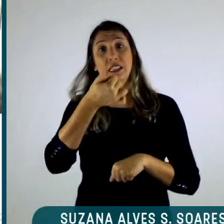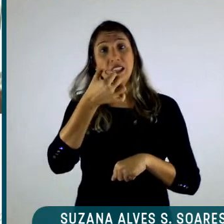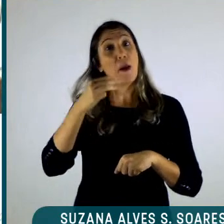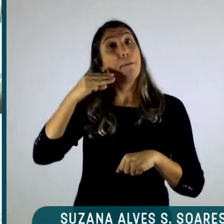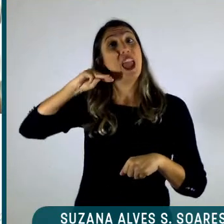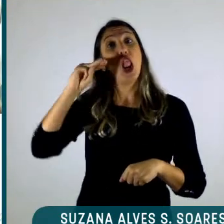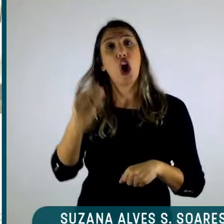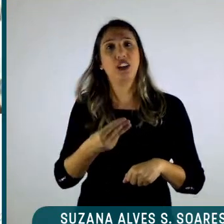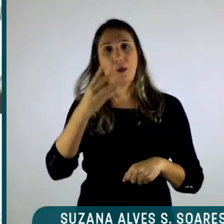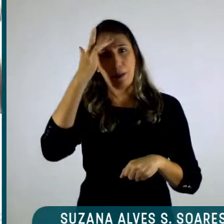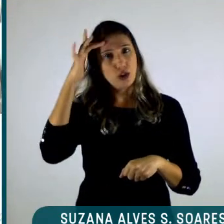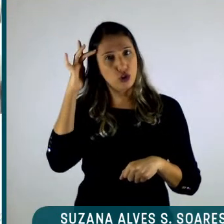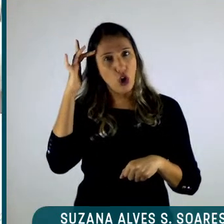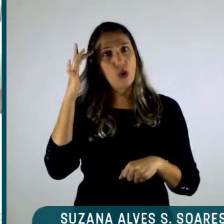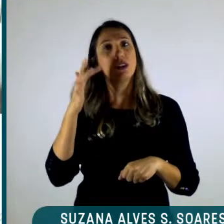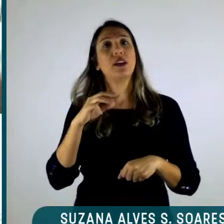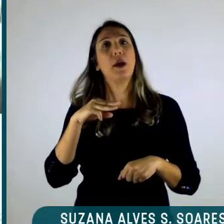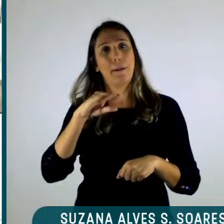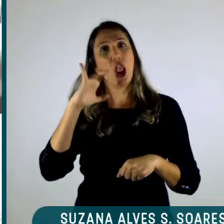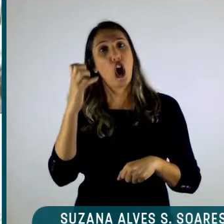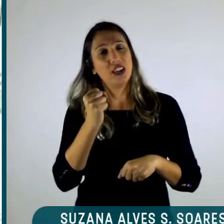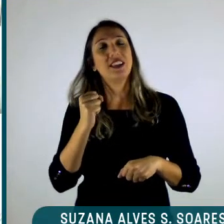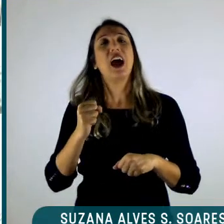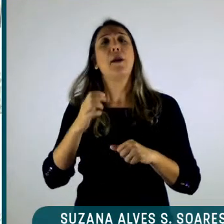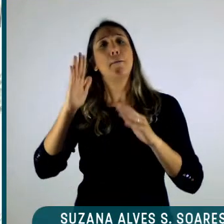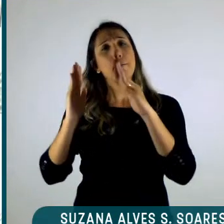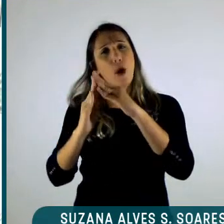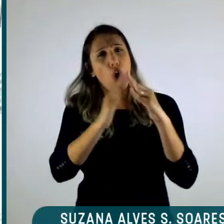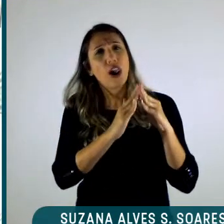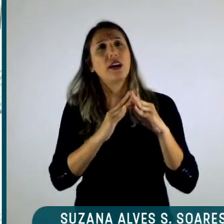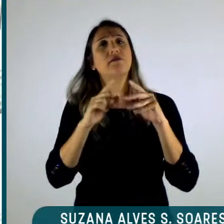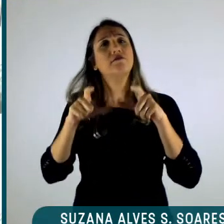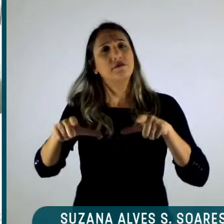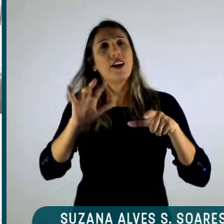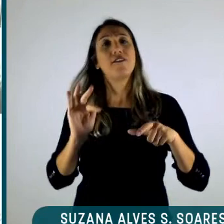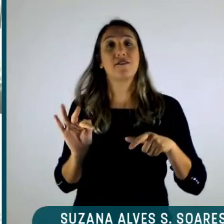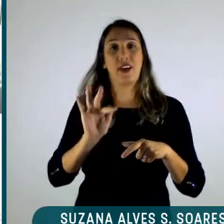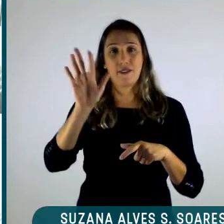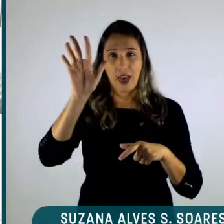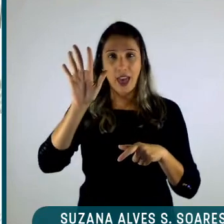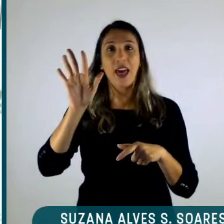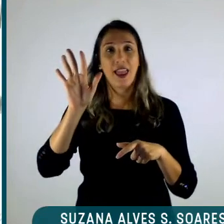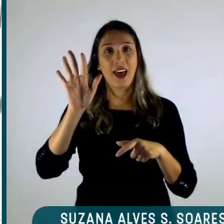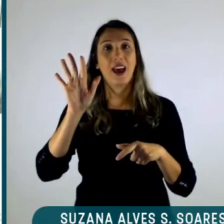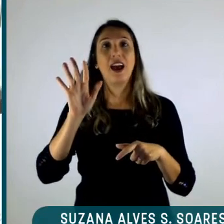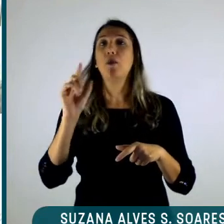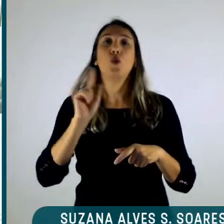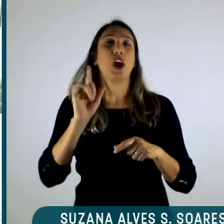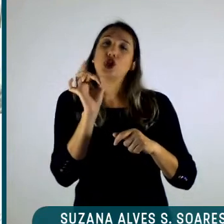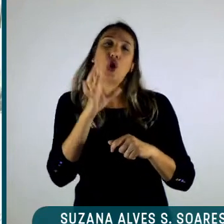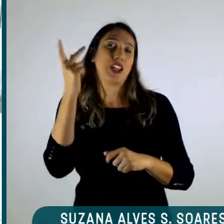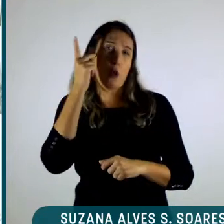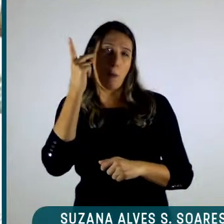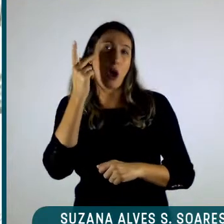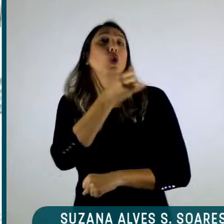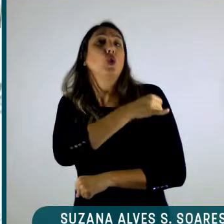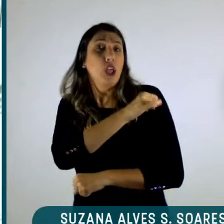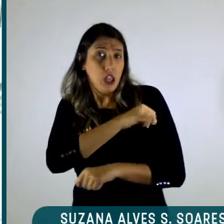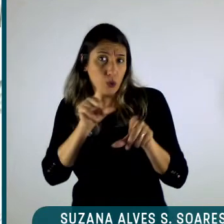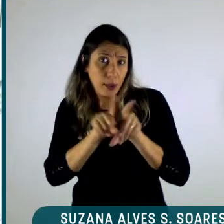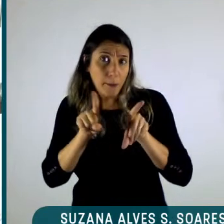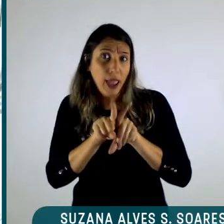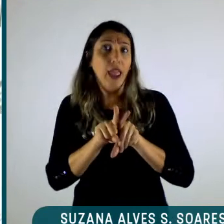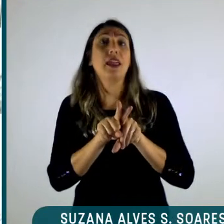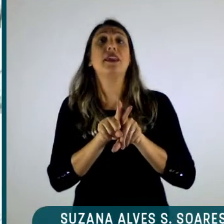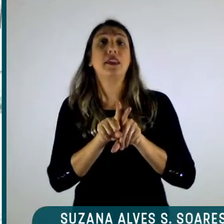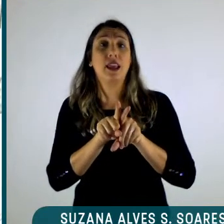we have over 60 million people who live in slums, not just in São